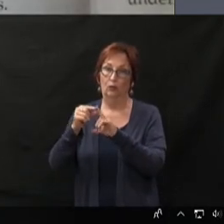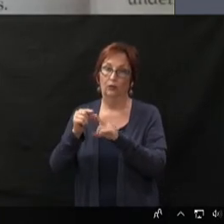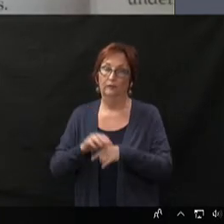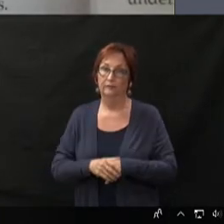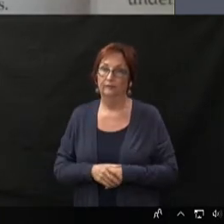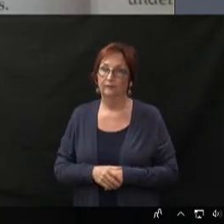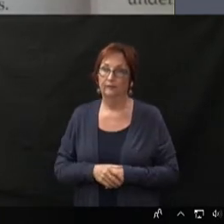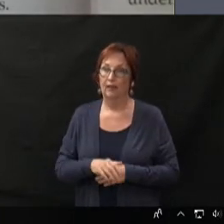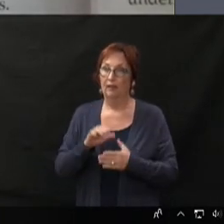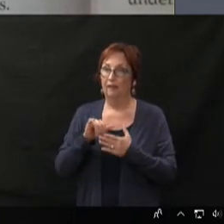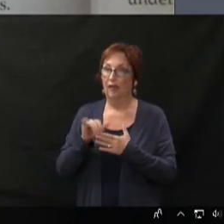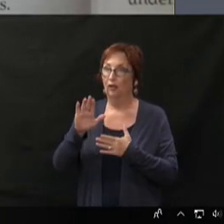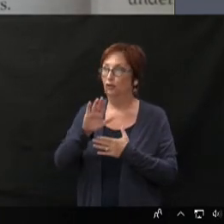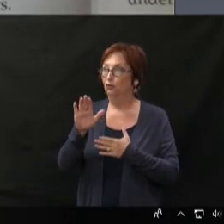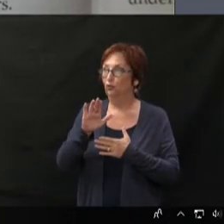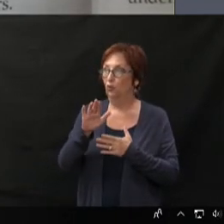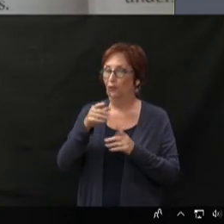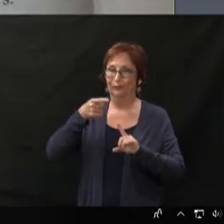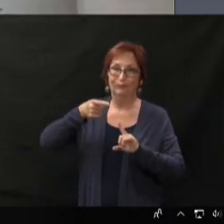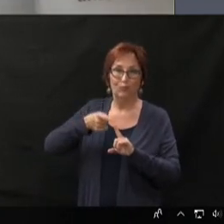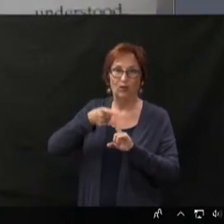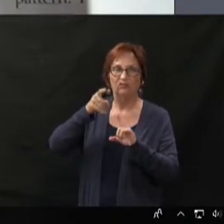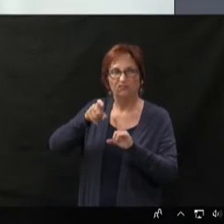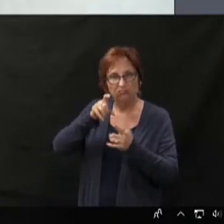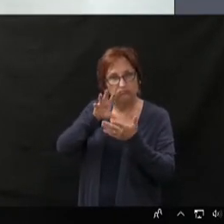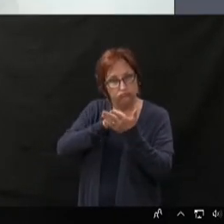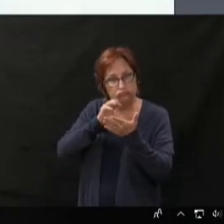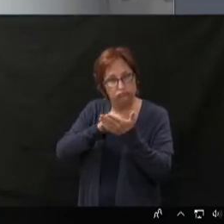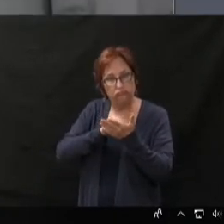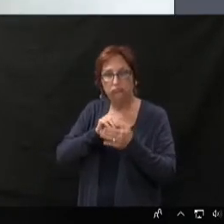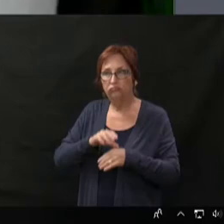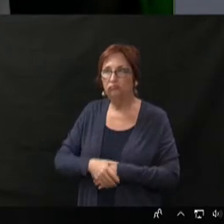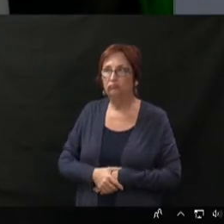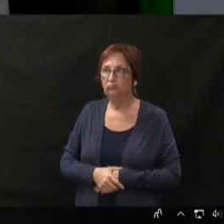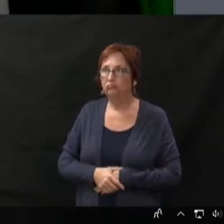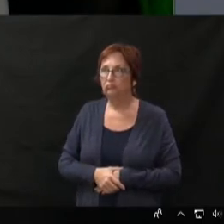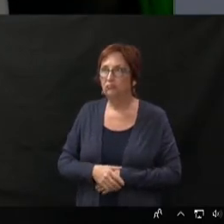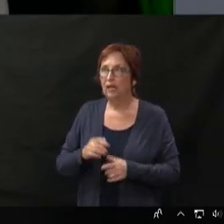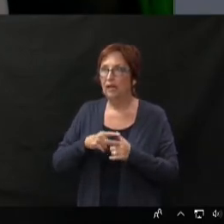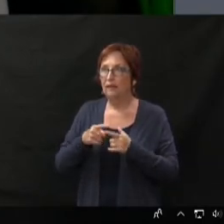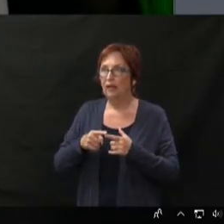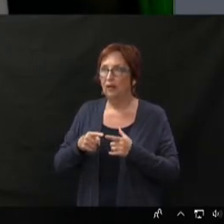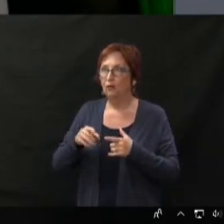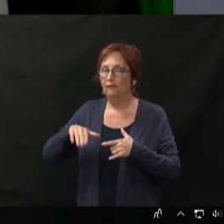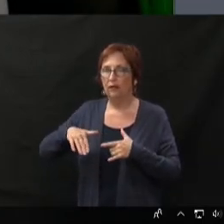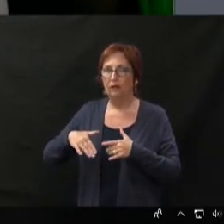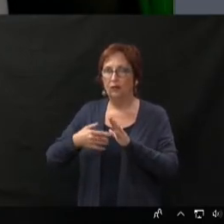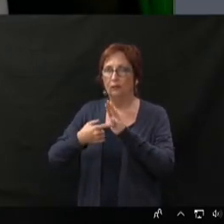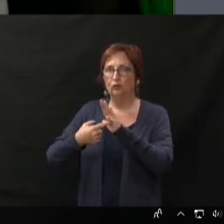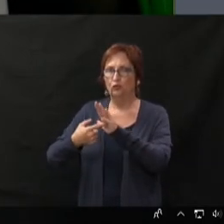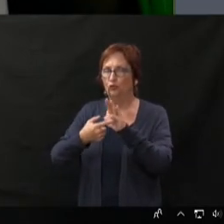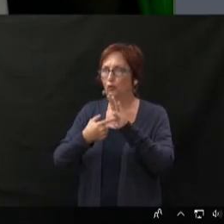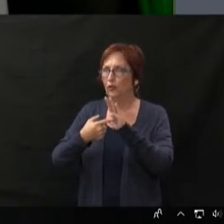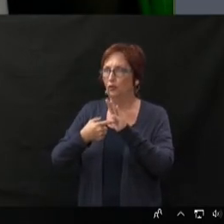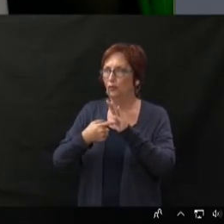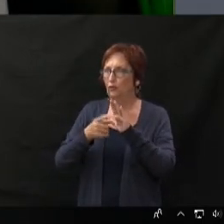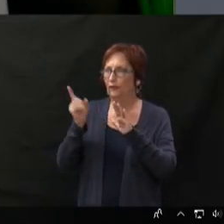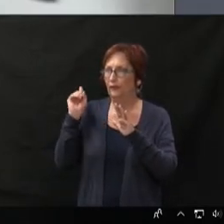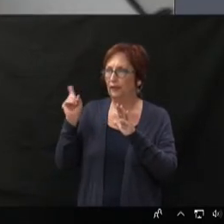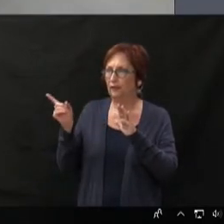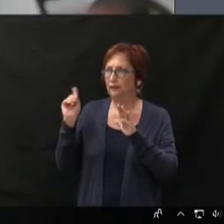So that is your key takeaway. And then we haven't been showing you these,